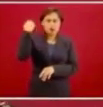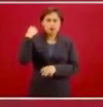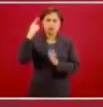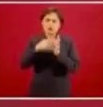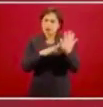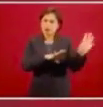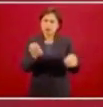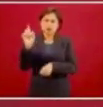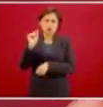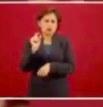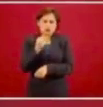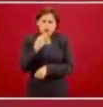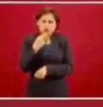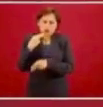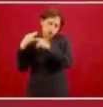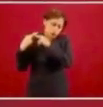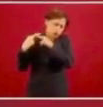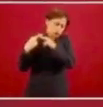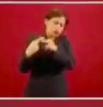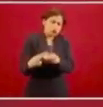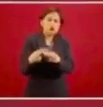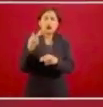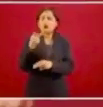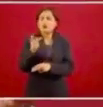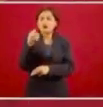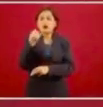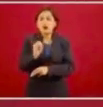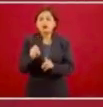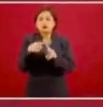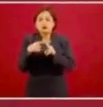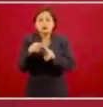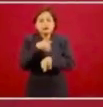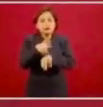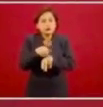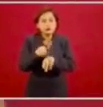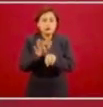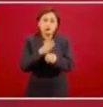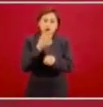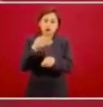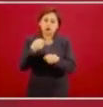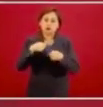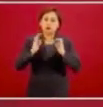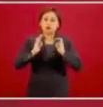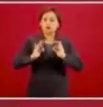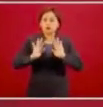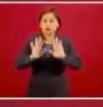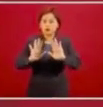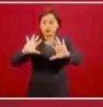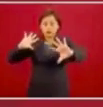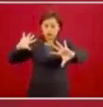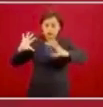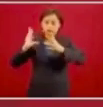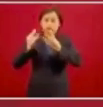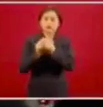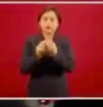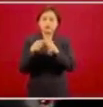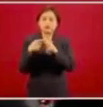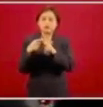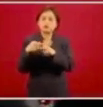is processed, and then we can present it to the public. That is the way this model works. So next week we will